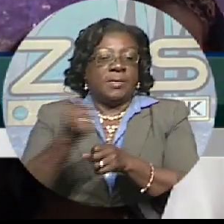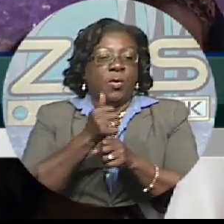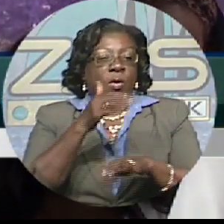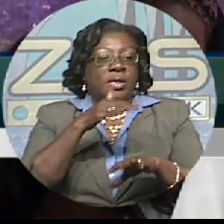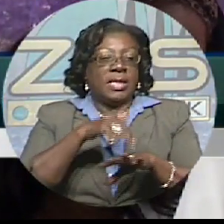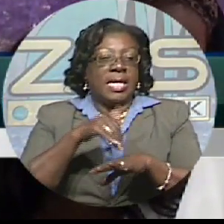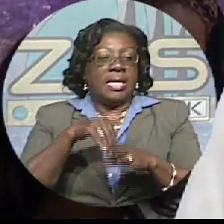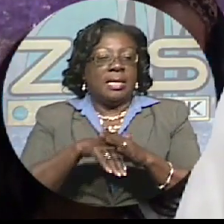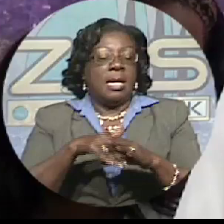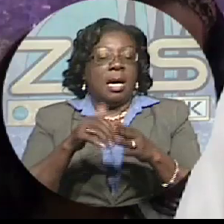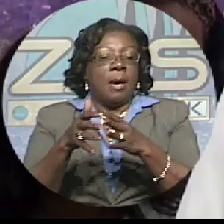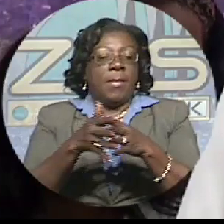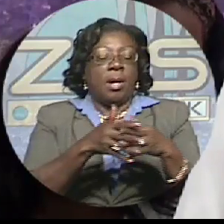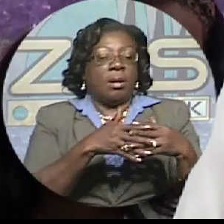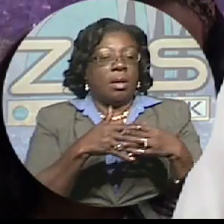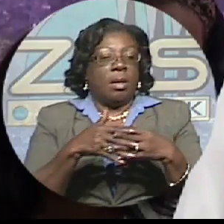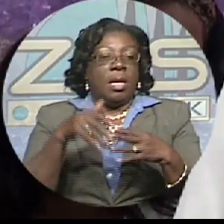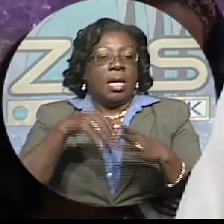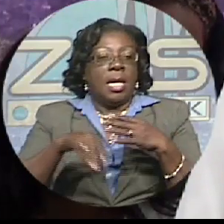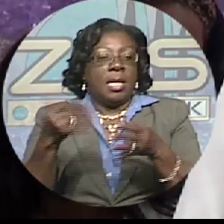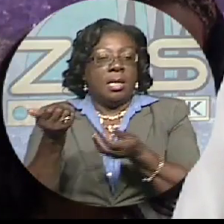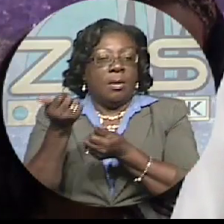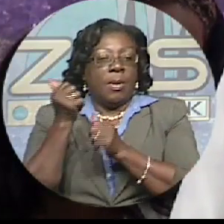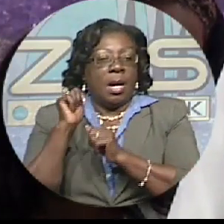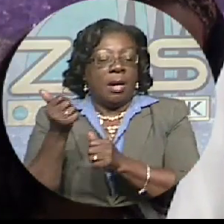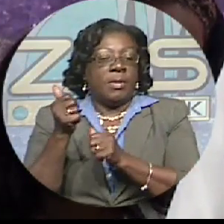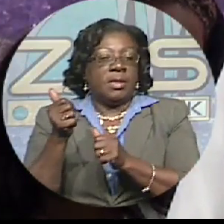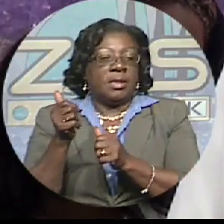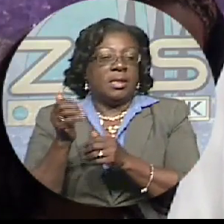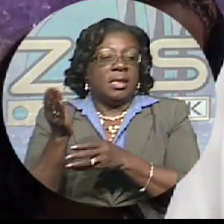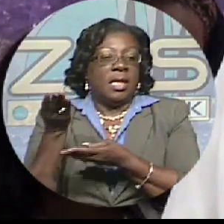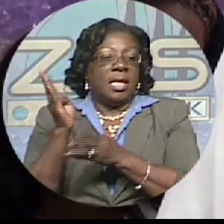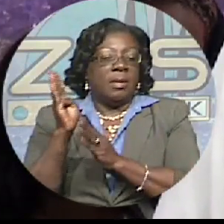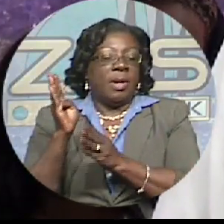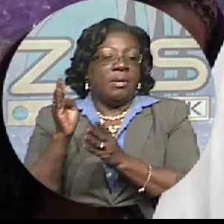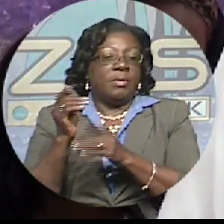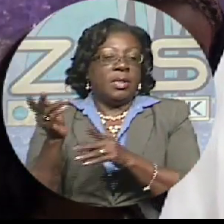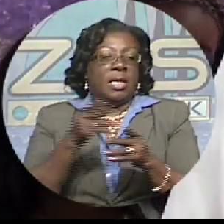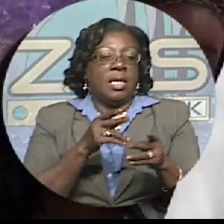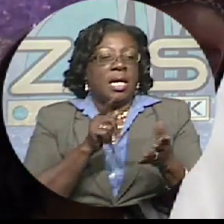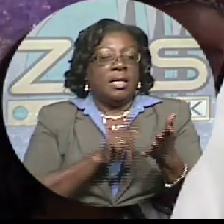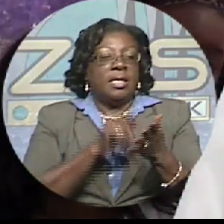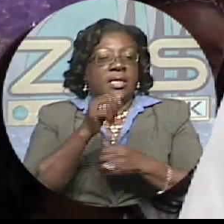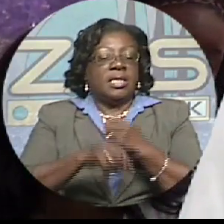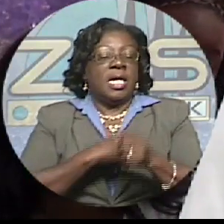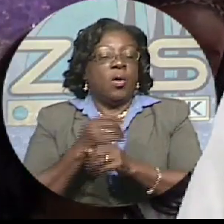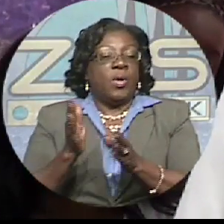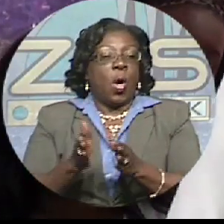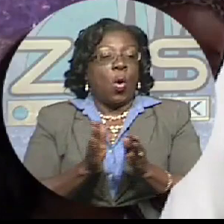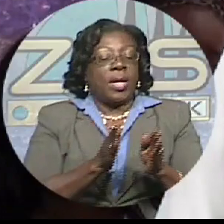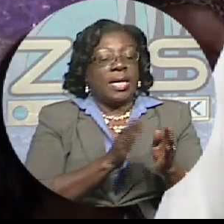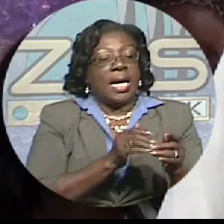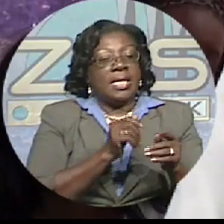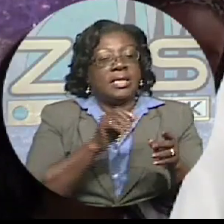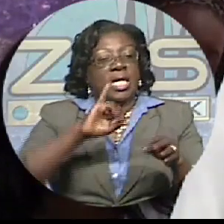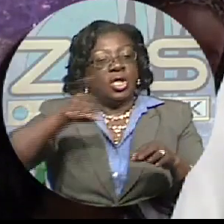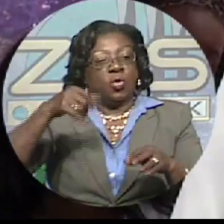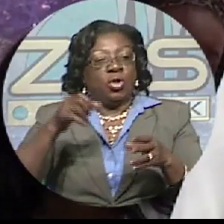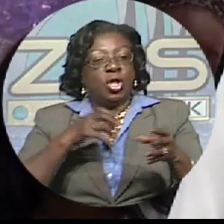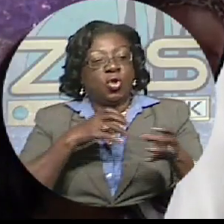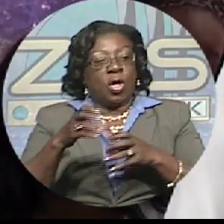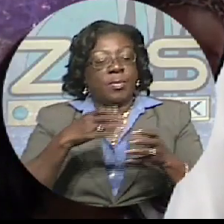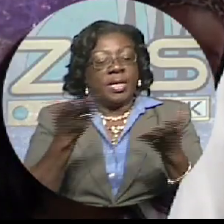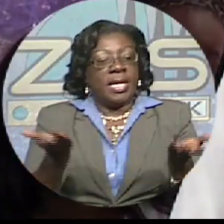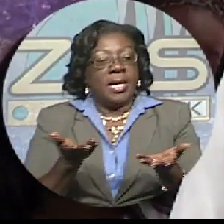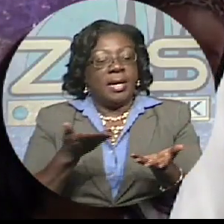events. And the Bahamas, in that case, is a very good example, because this year we organized a judo tournament here in